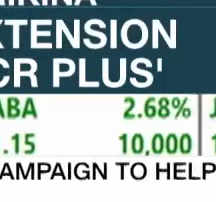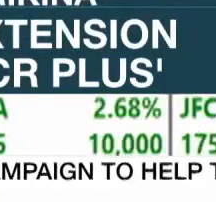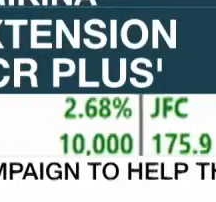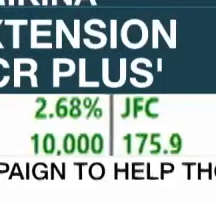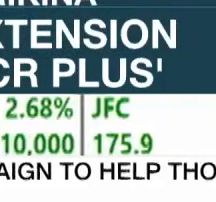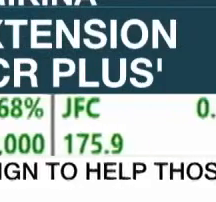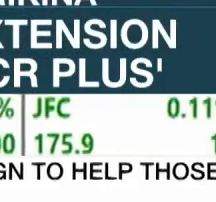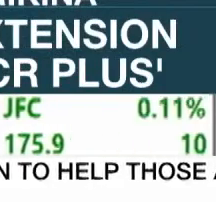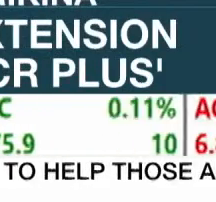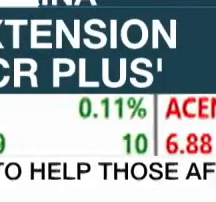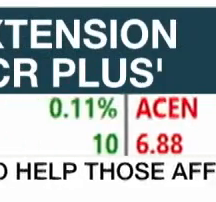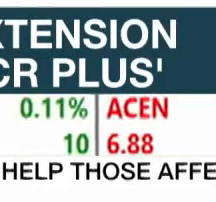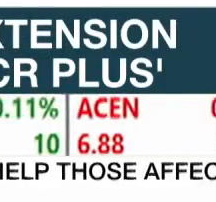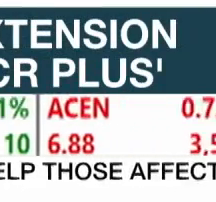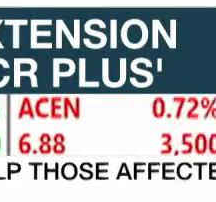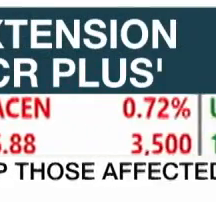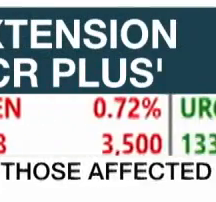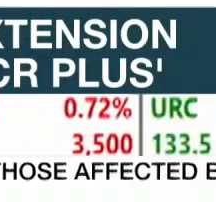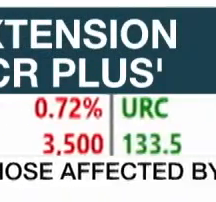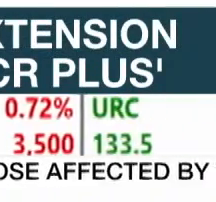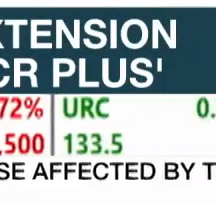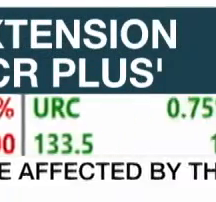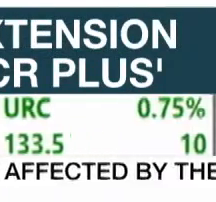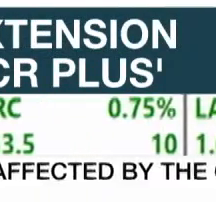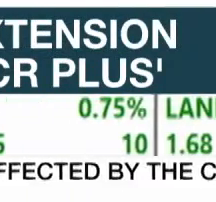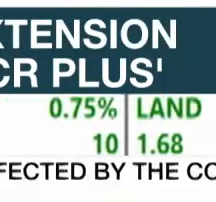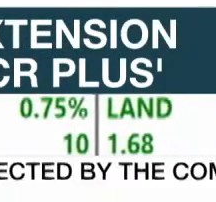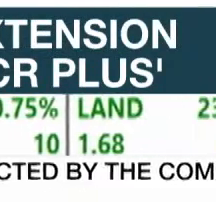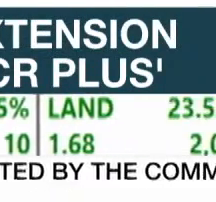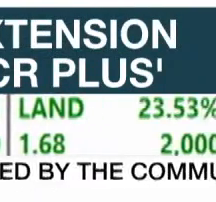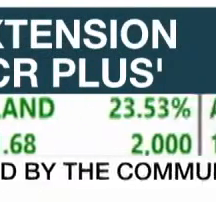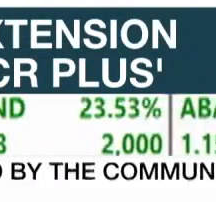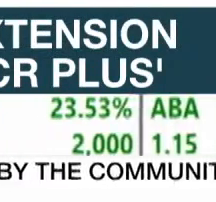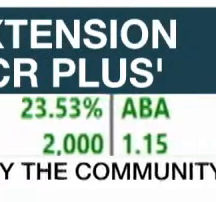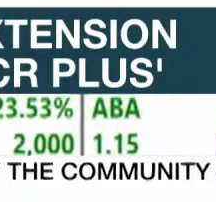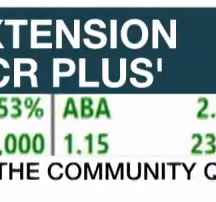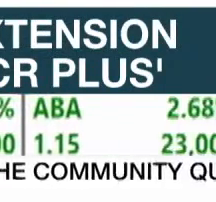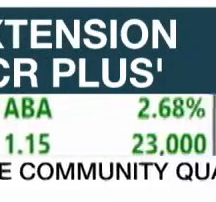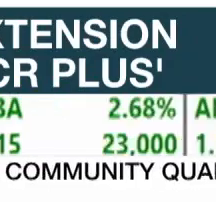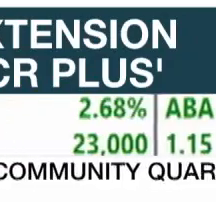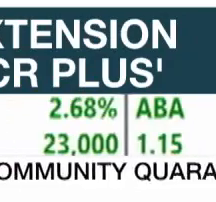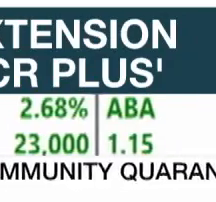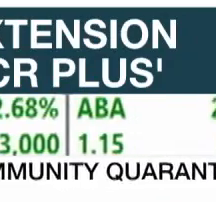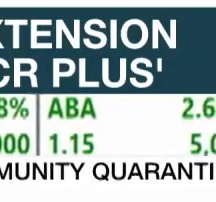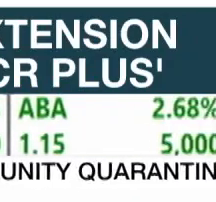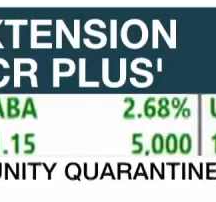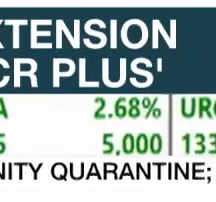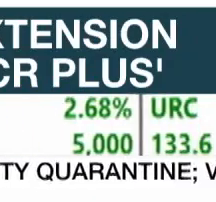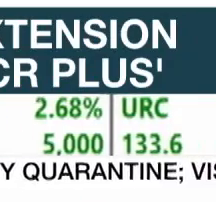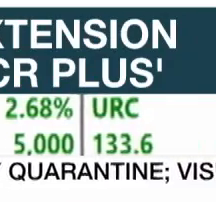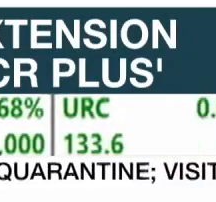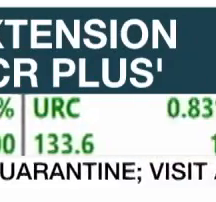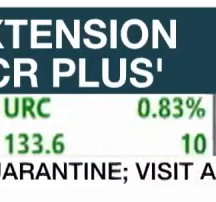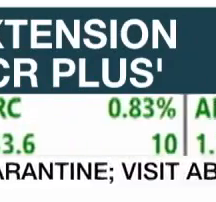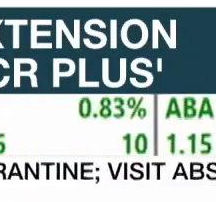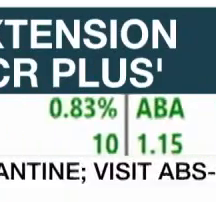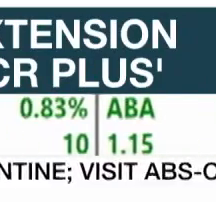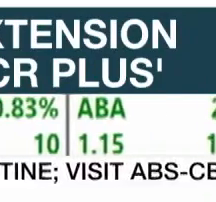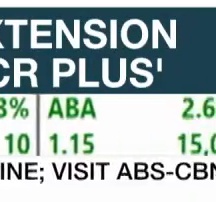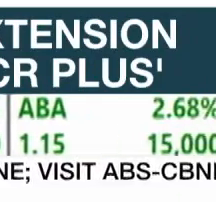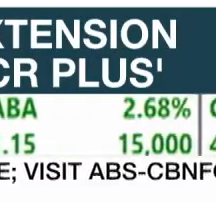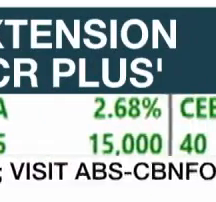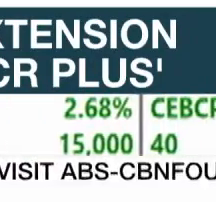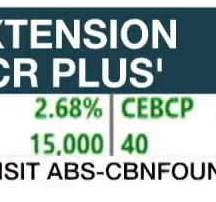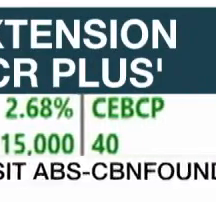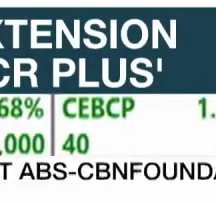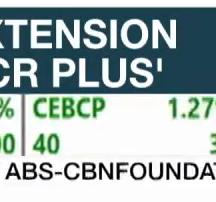We won't even see any changes in our numbers. We might see more numbers after this 1 week, because what we are seeing right now are the